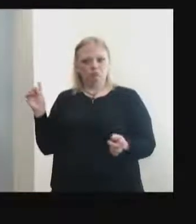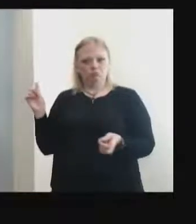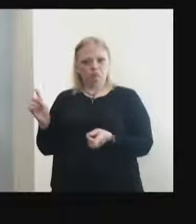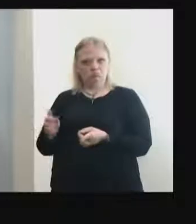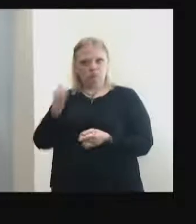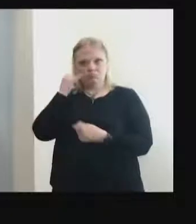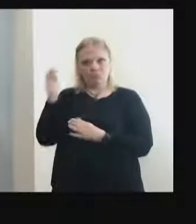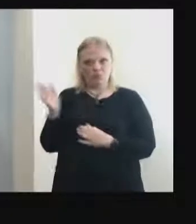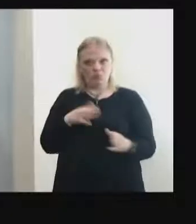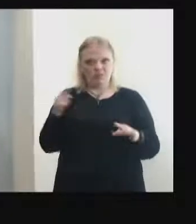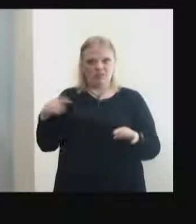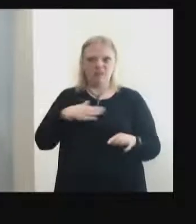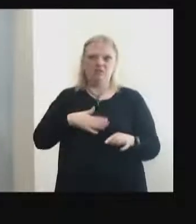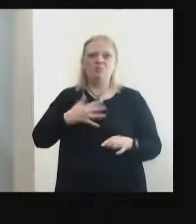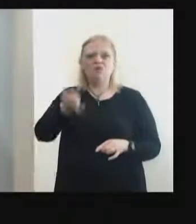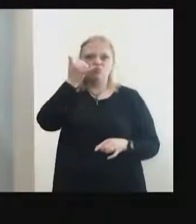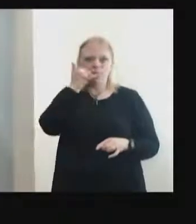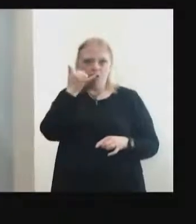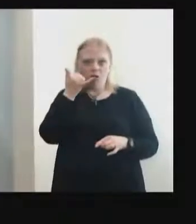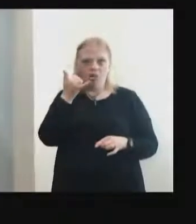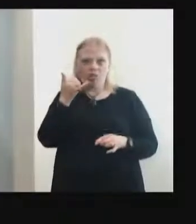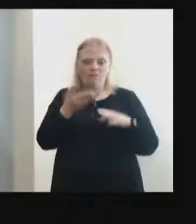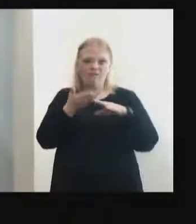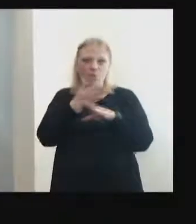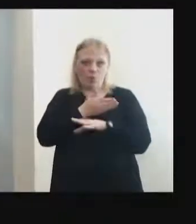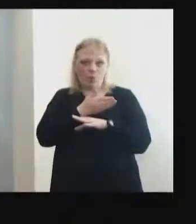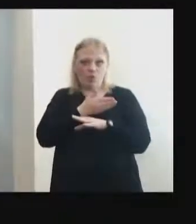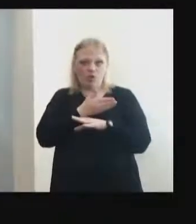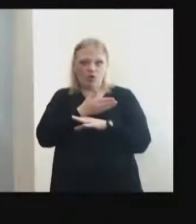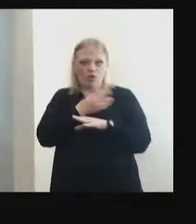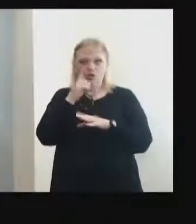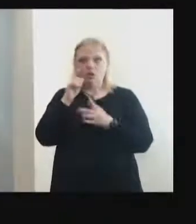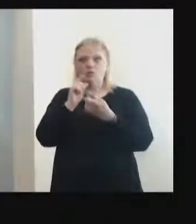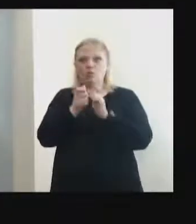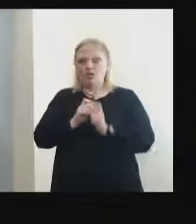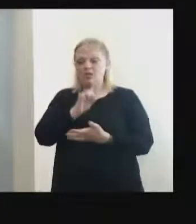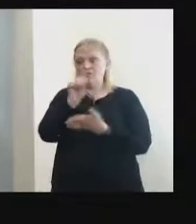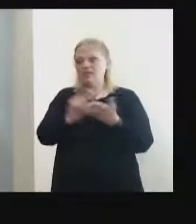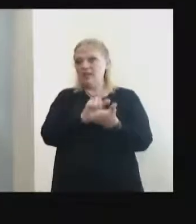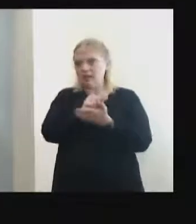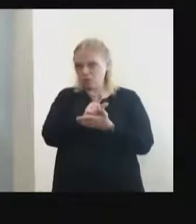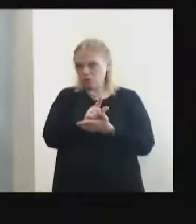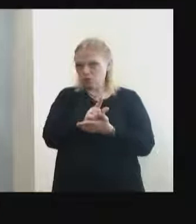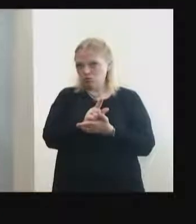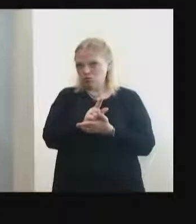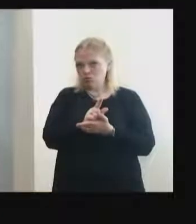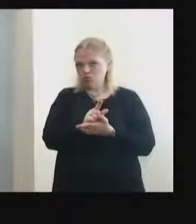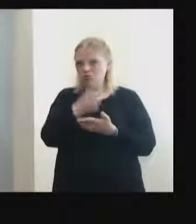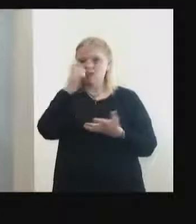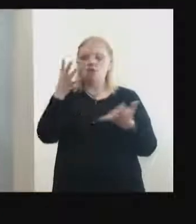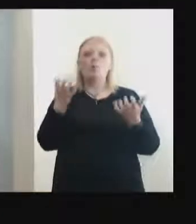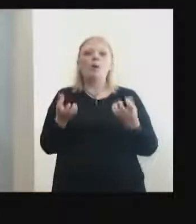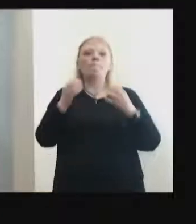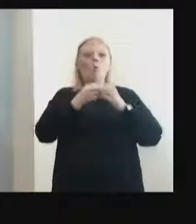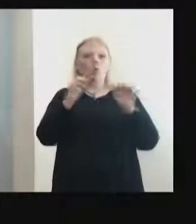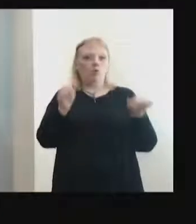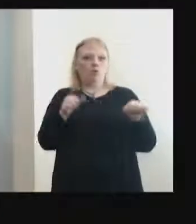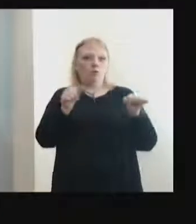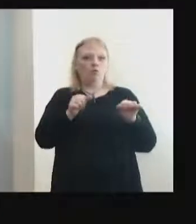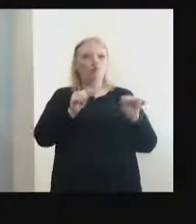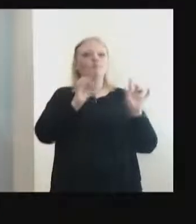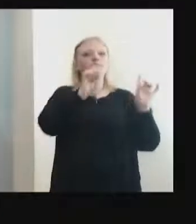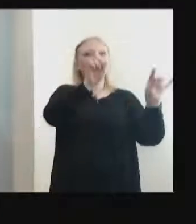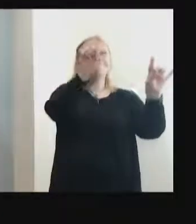one of those, please give us a call beforehand because we're changing our hours so that we have more capacity to go out